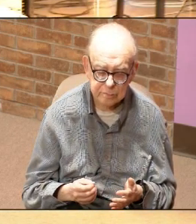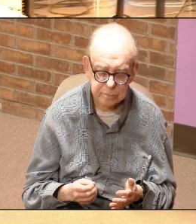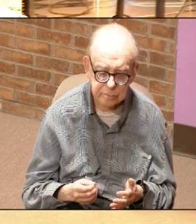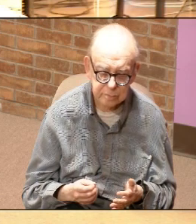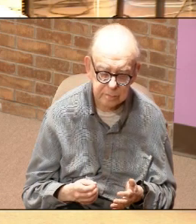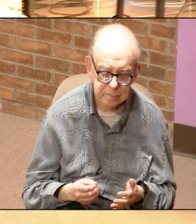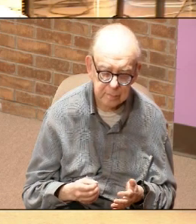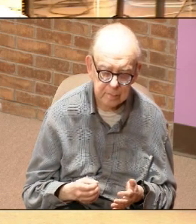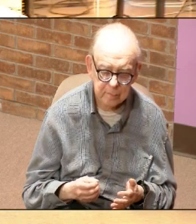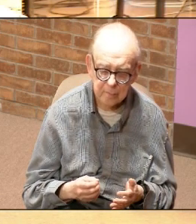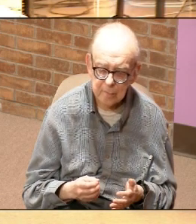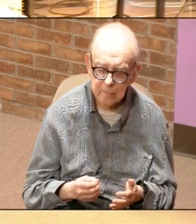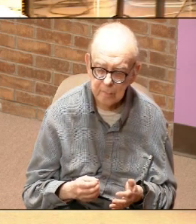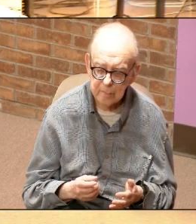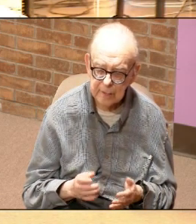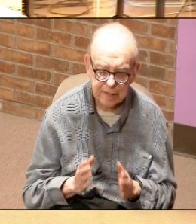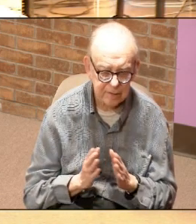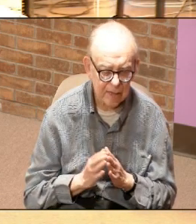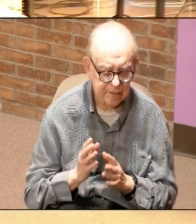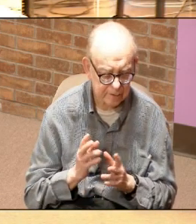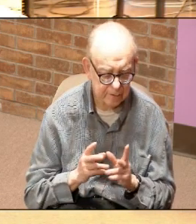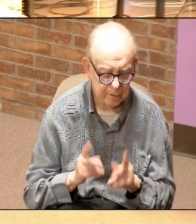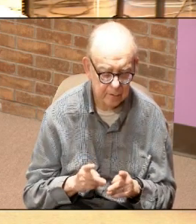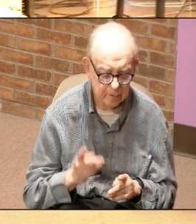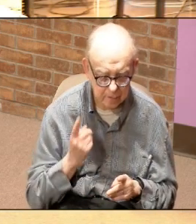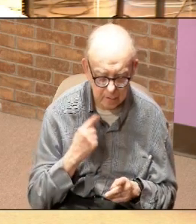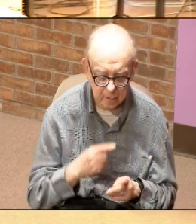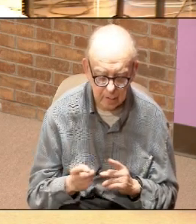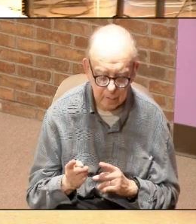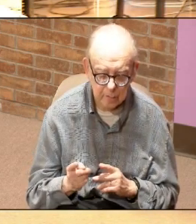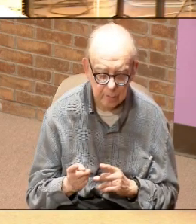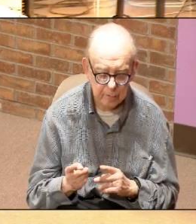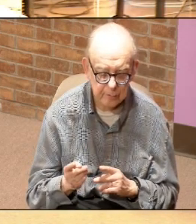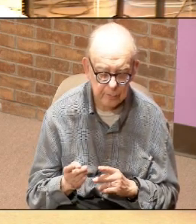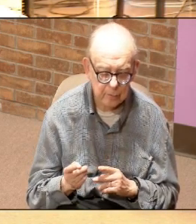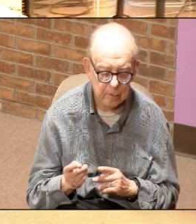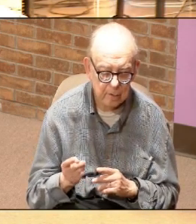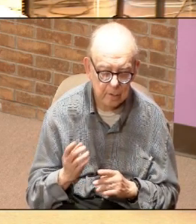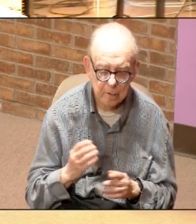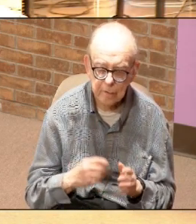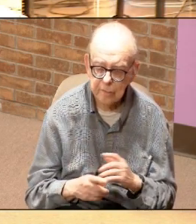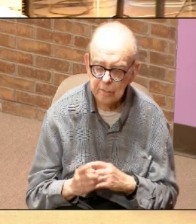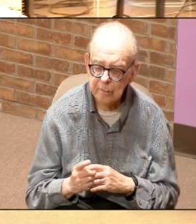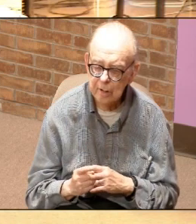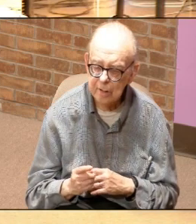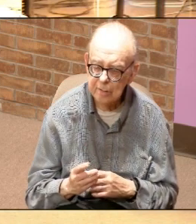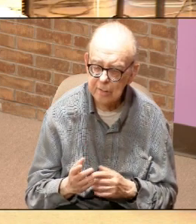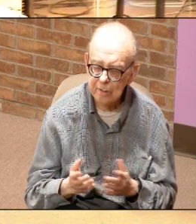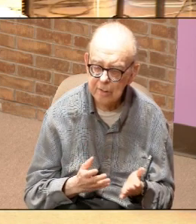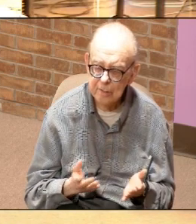you were here for sunrise service, were you not? And that's when you got sick.